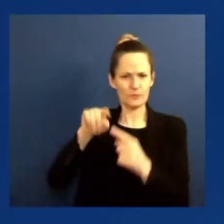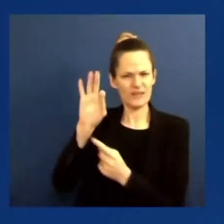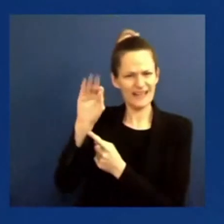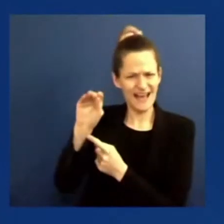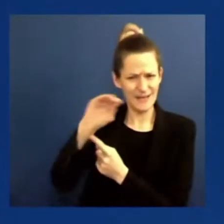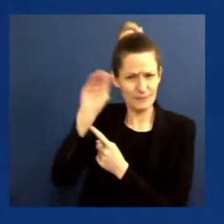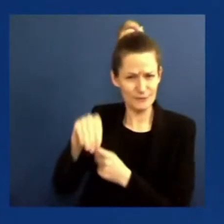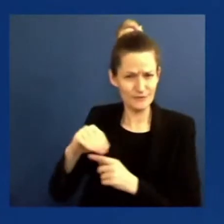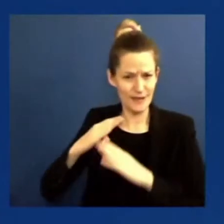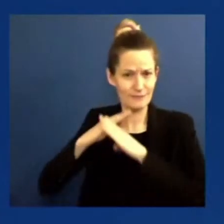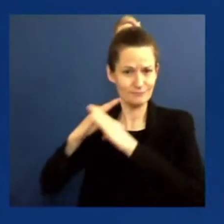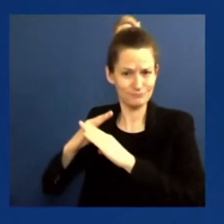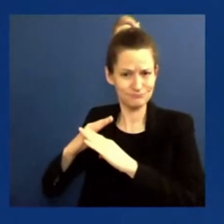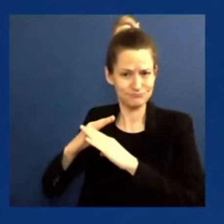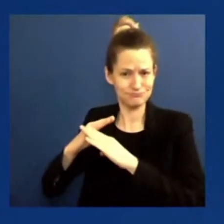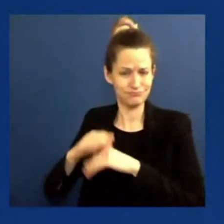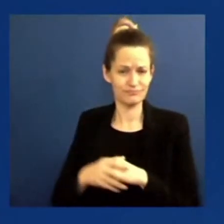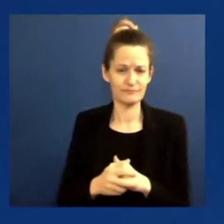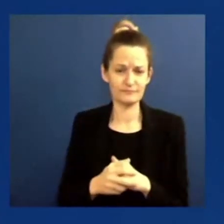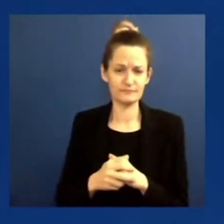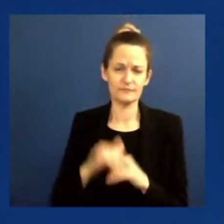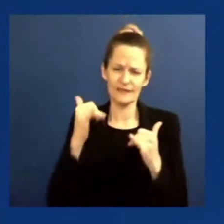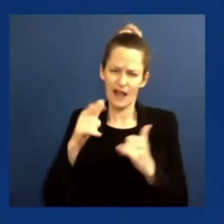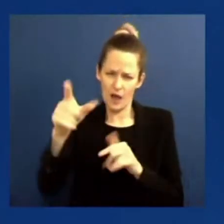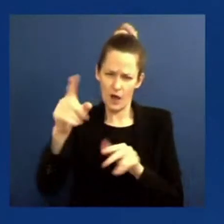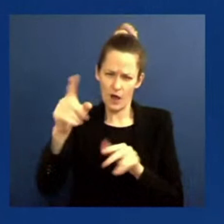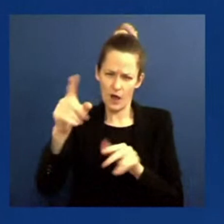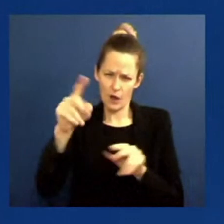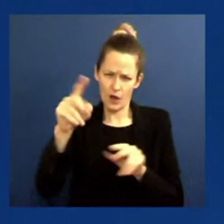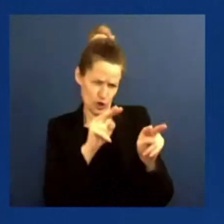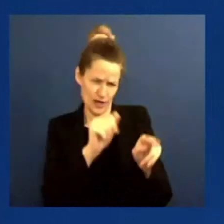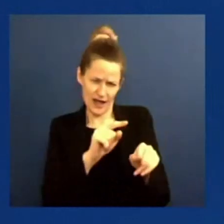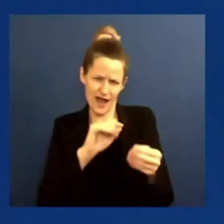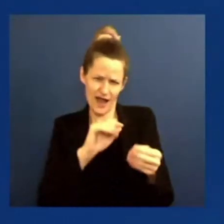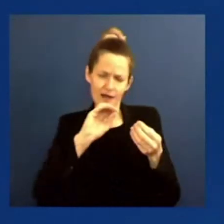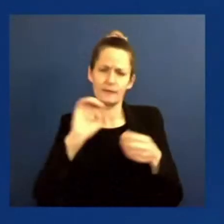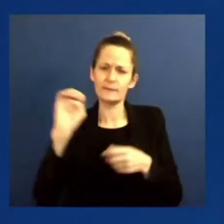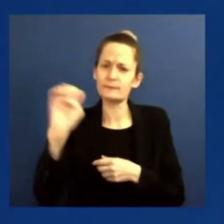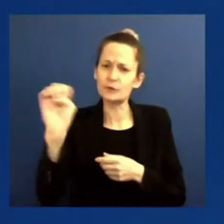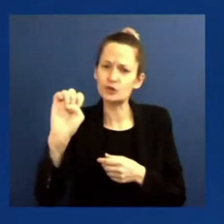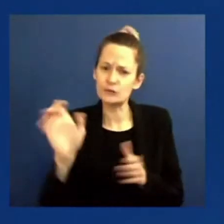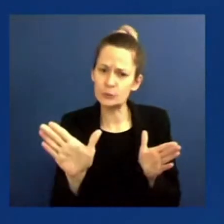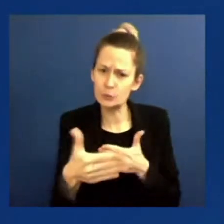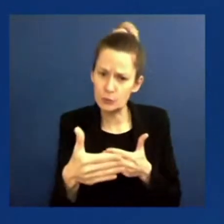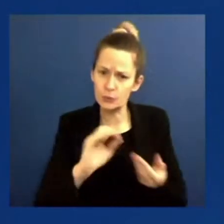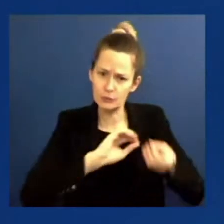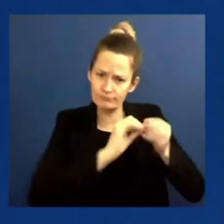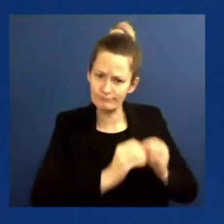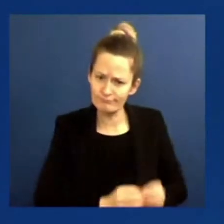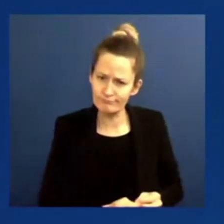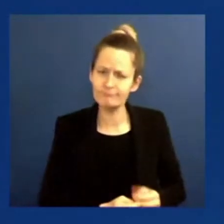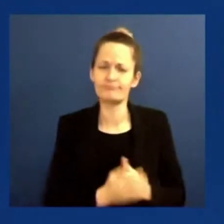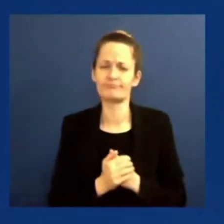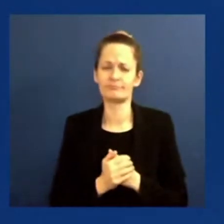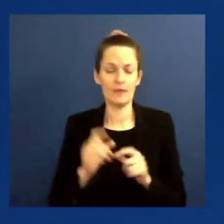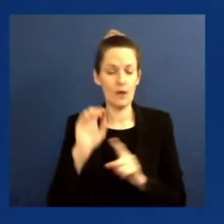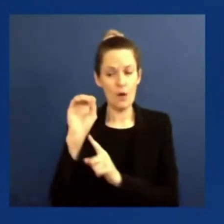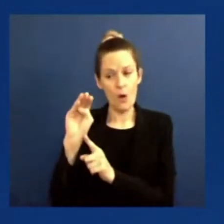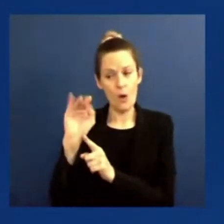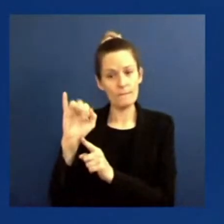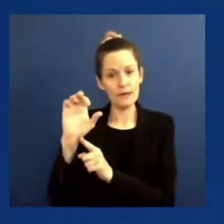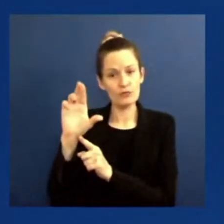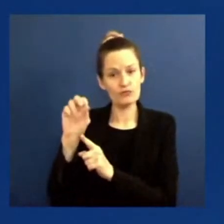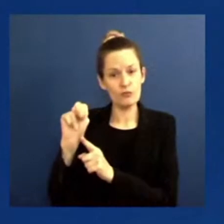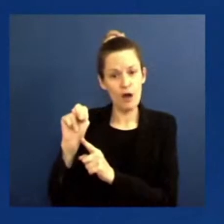looking at emergency room and urgent care clinic visits, vaccine effectiveness against Omicron is displayed by the red line.